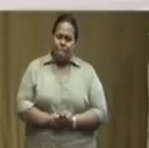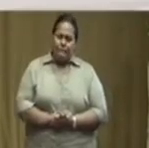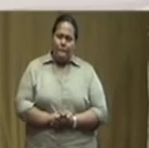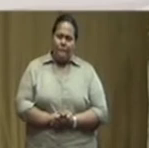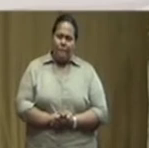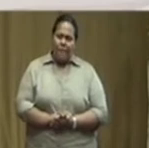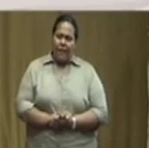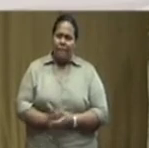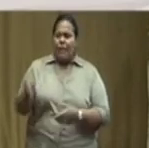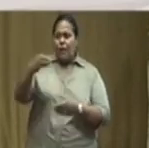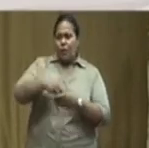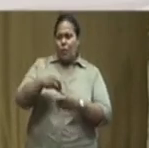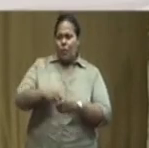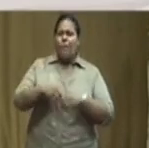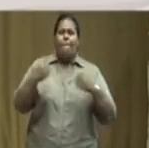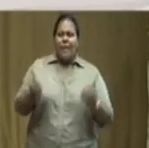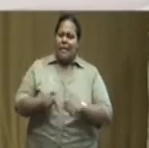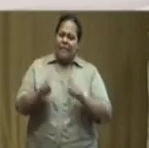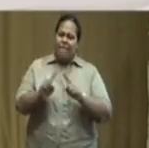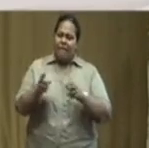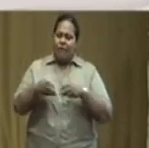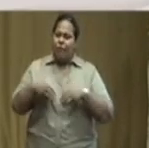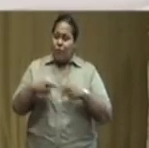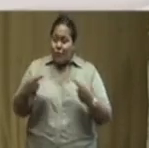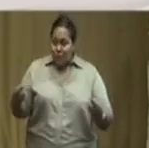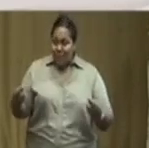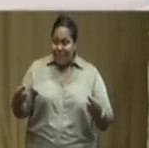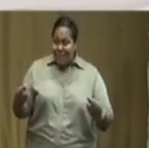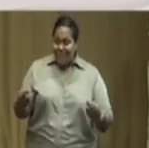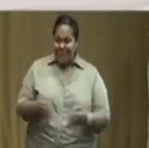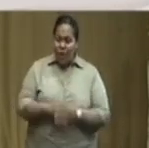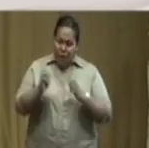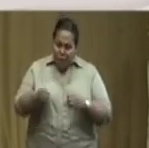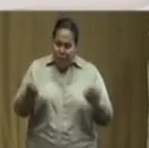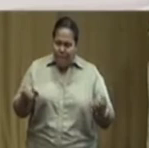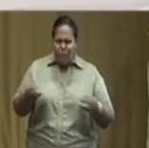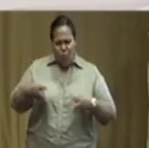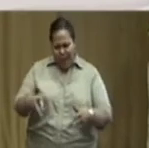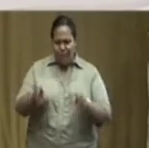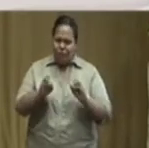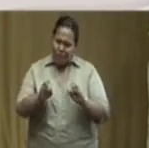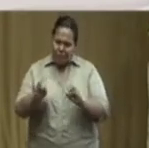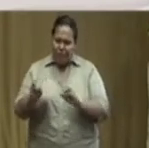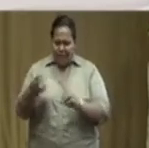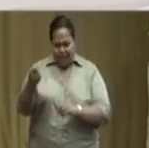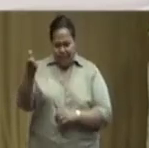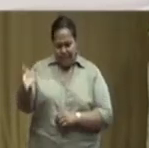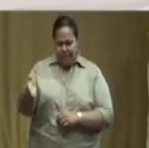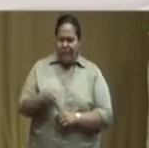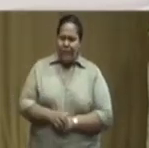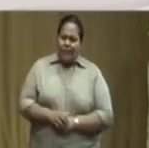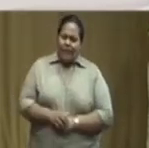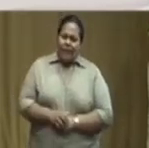lot of discipline-specific OER teaching resources. Now, what I did with the Knowledge